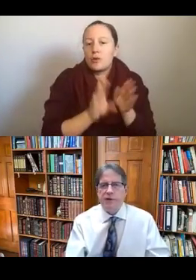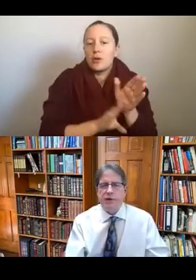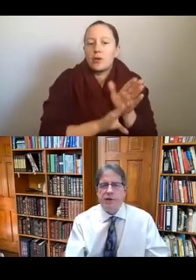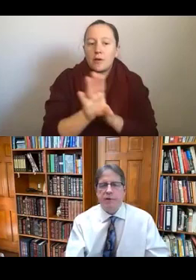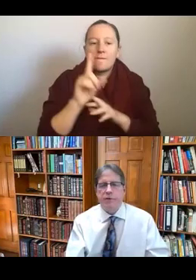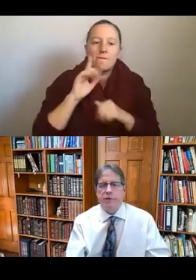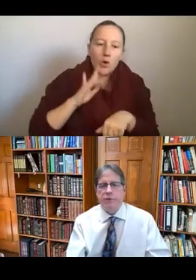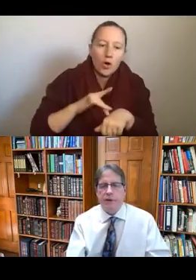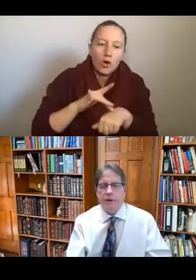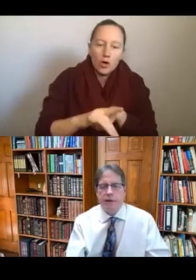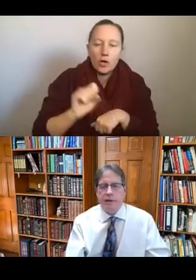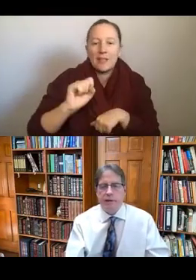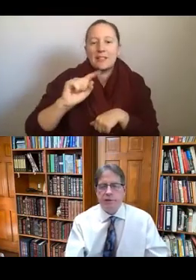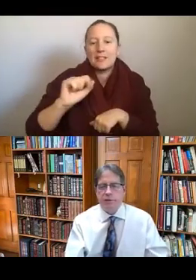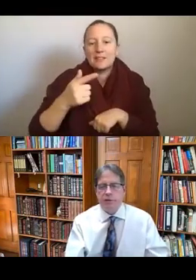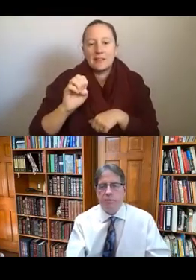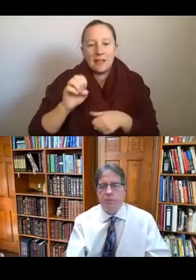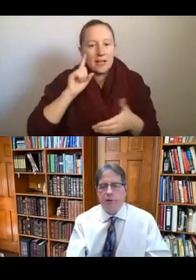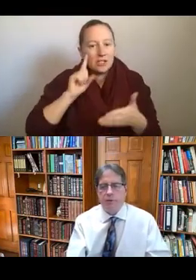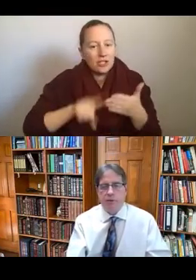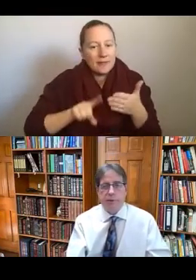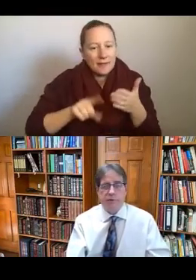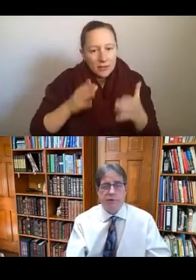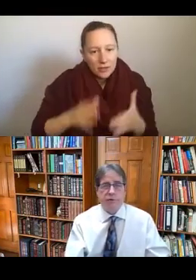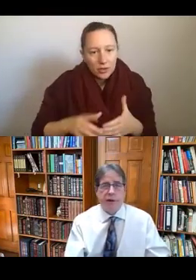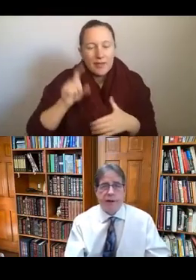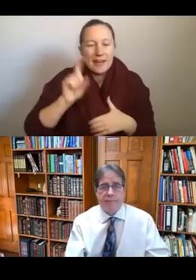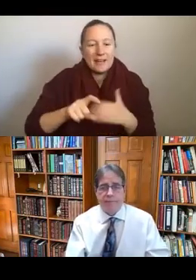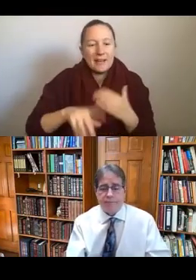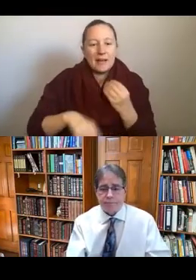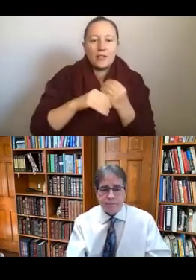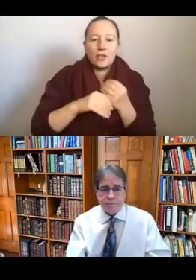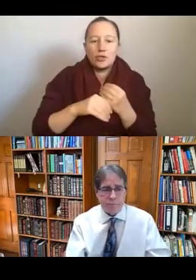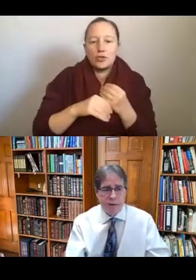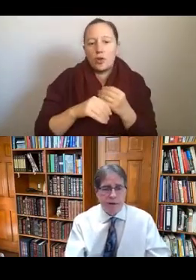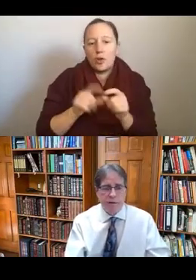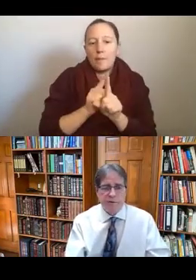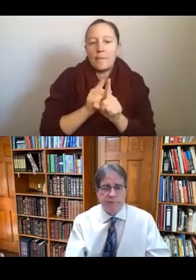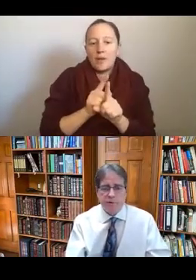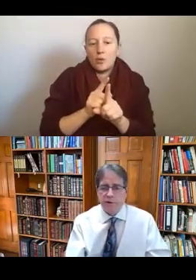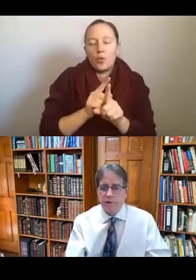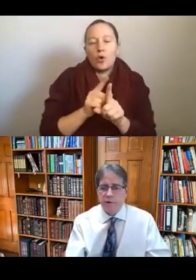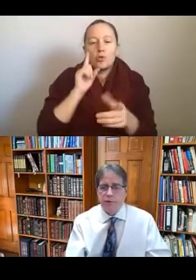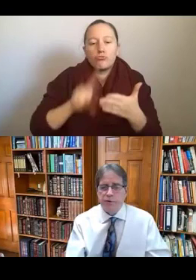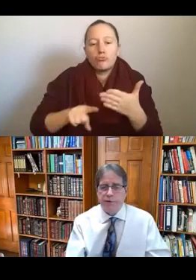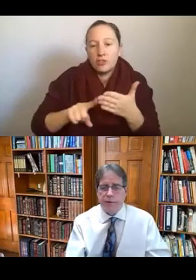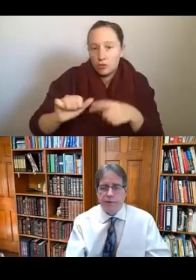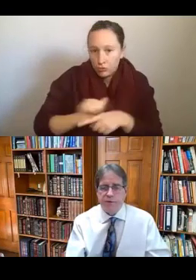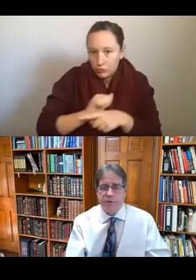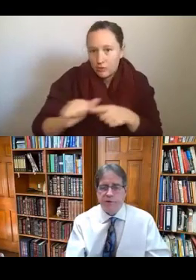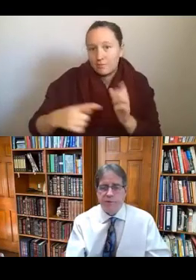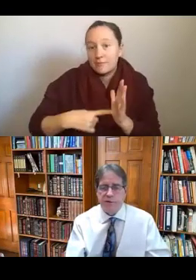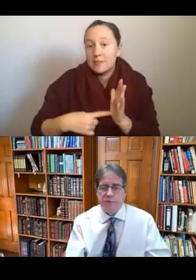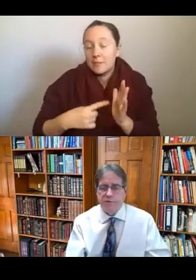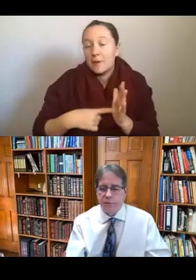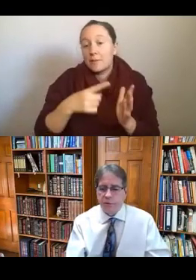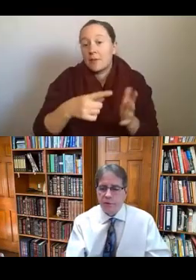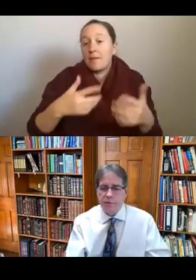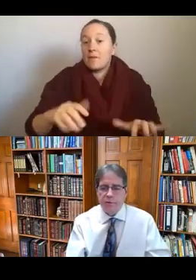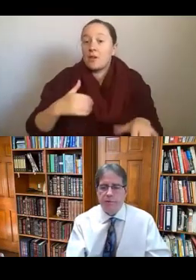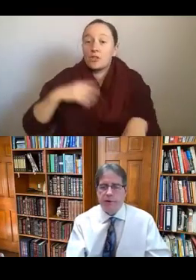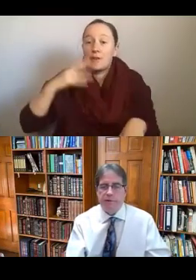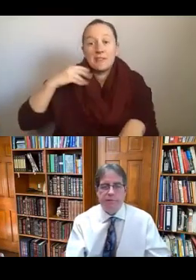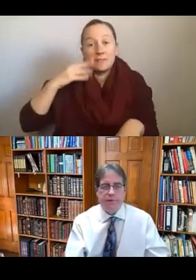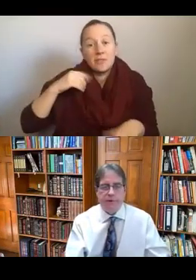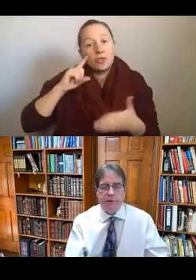stage investigators who need additional mentored research training. Some of those individuals have had research experience before,